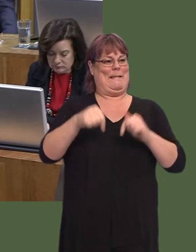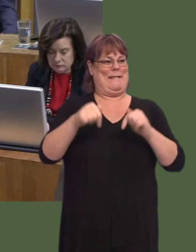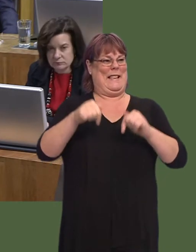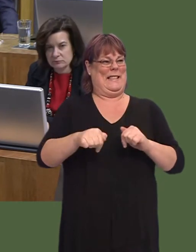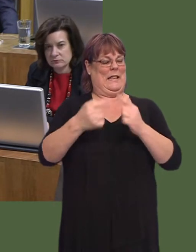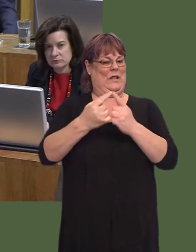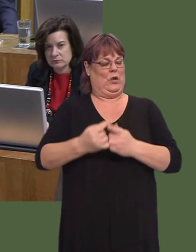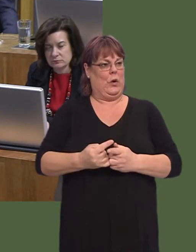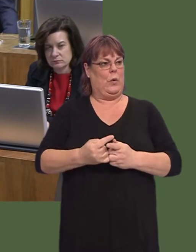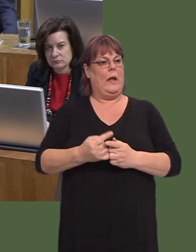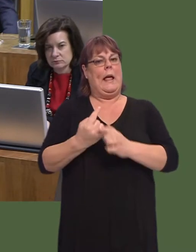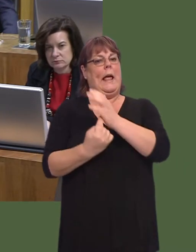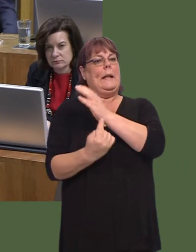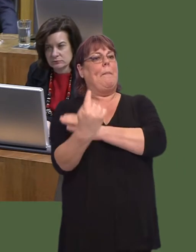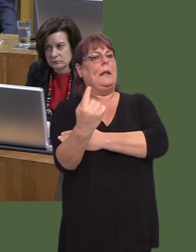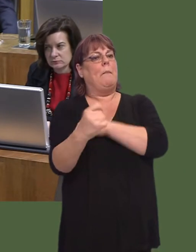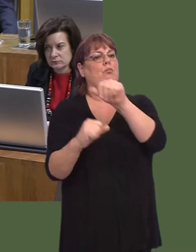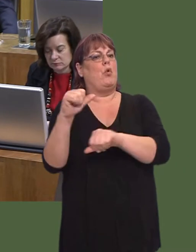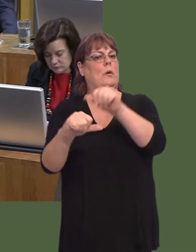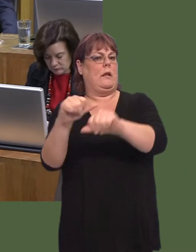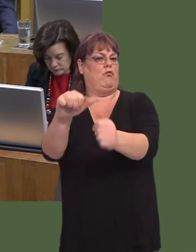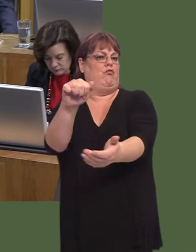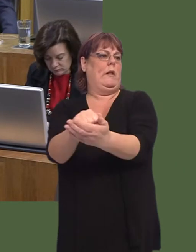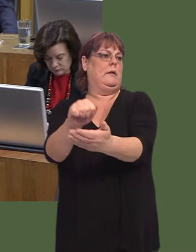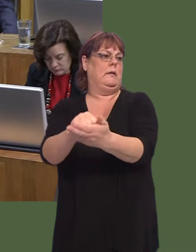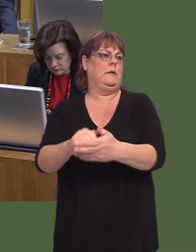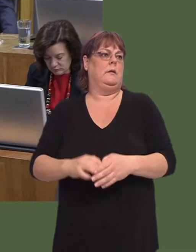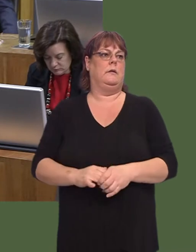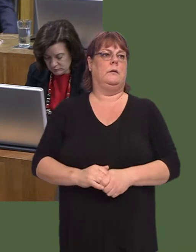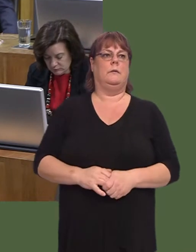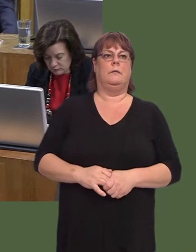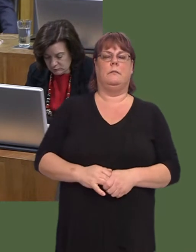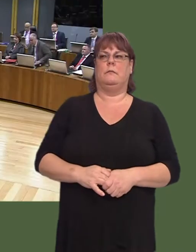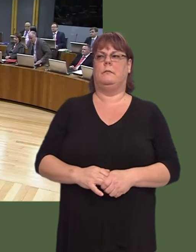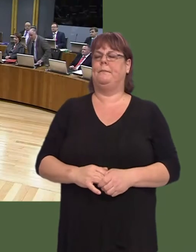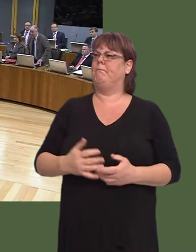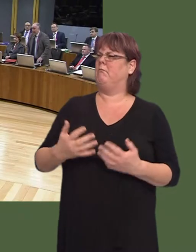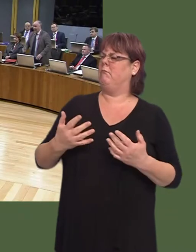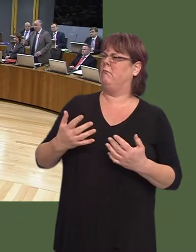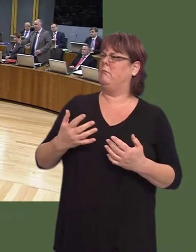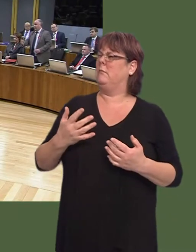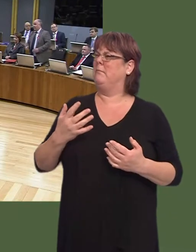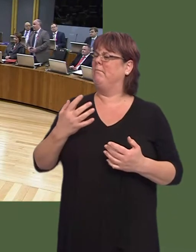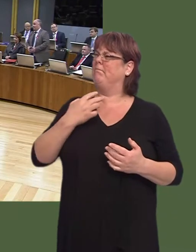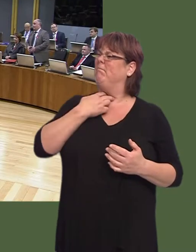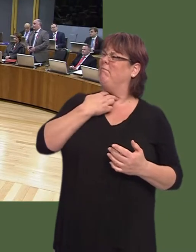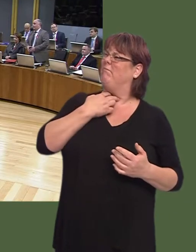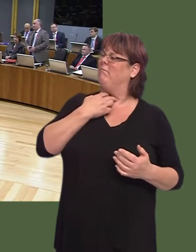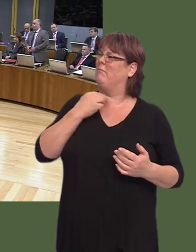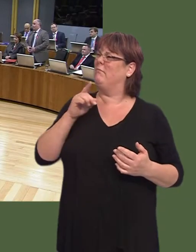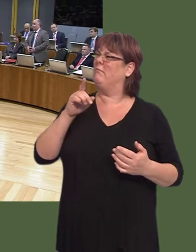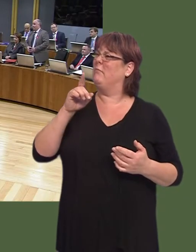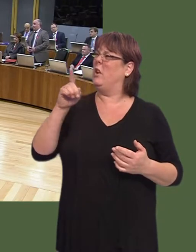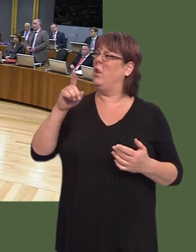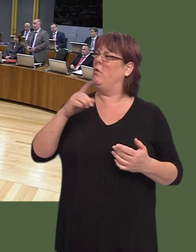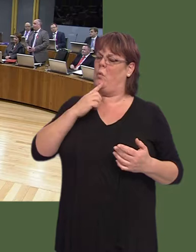an independent process is the right process to deal with the issue. Well, it is really regrettable to see that